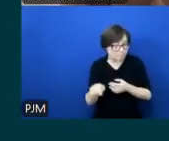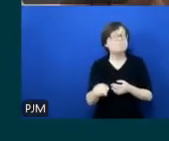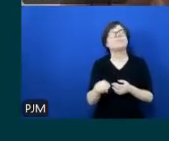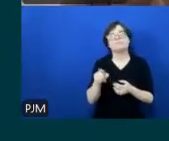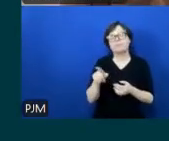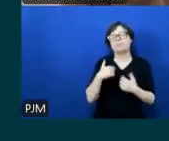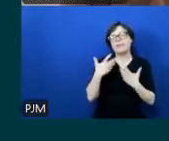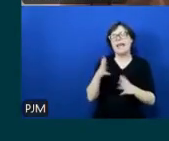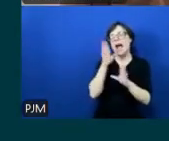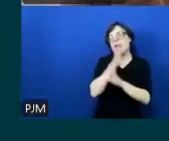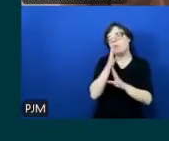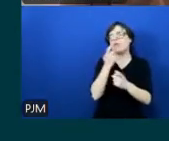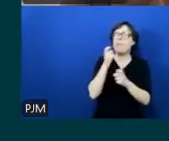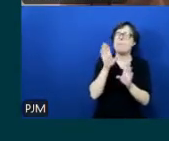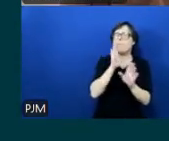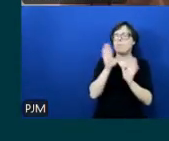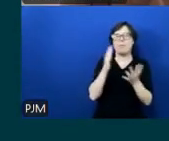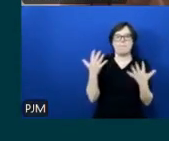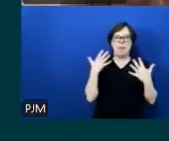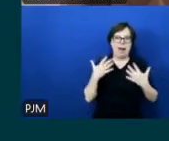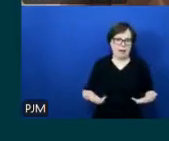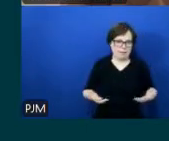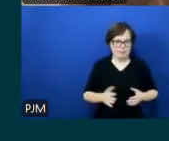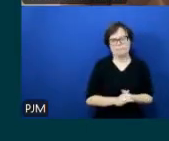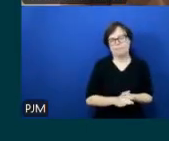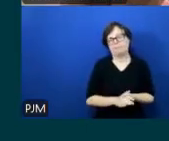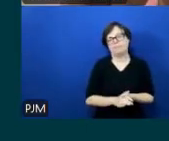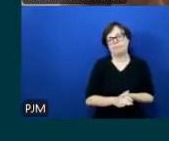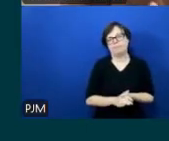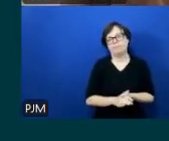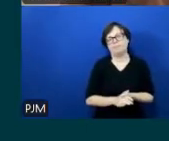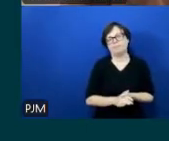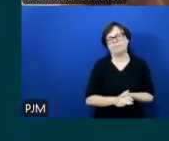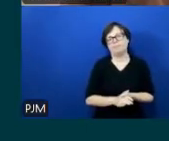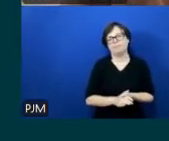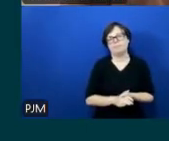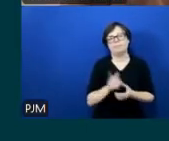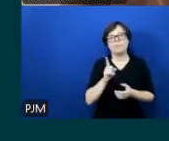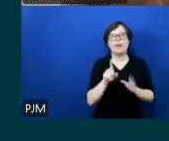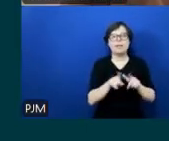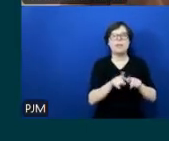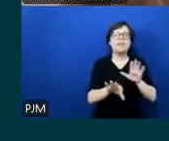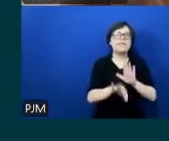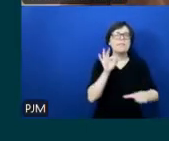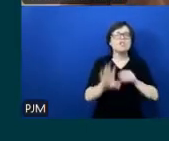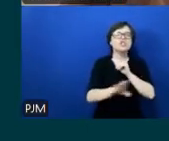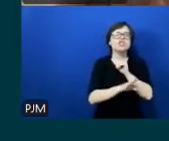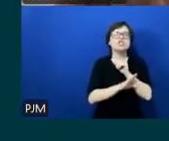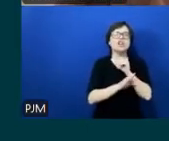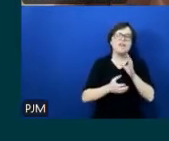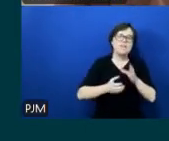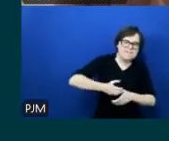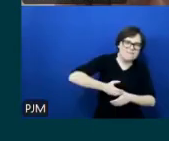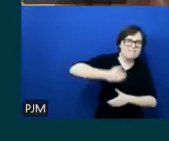atmosphere and to choose large growing trees that are suited to the scale of the buildings, and to